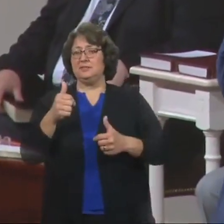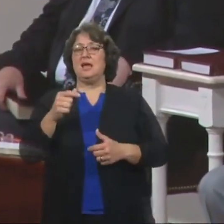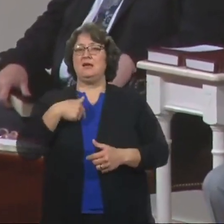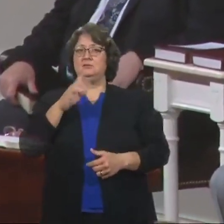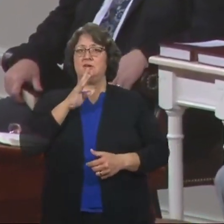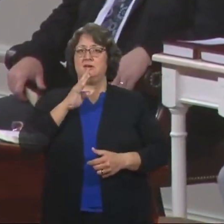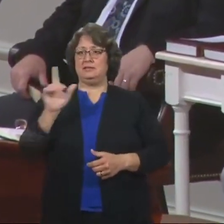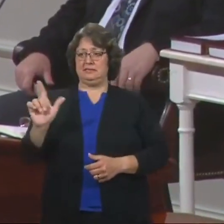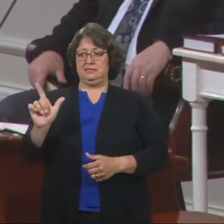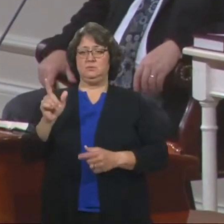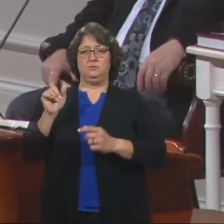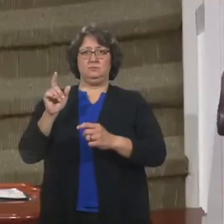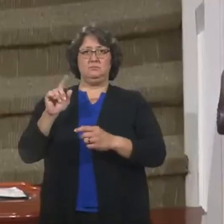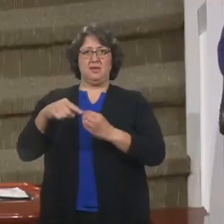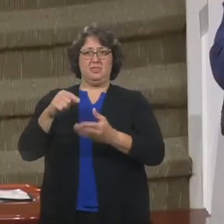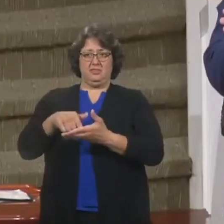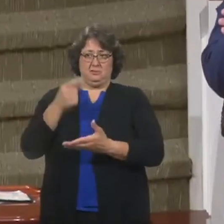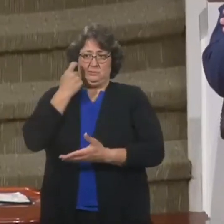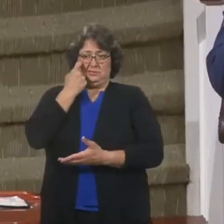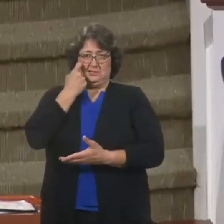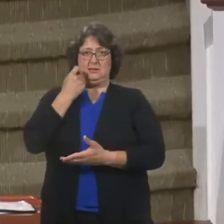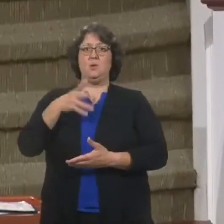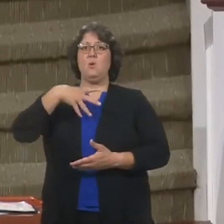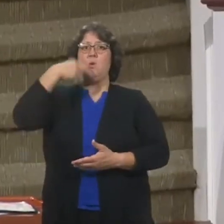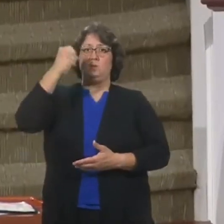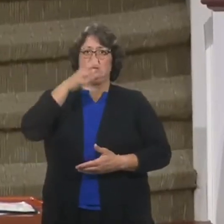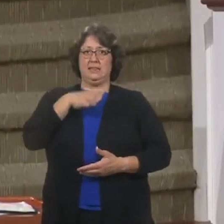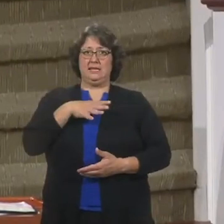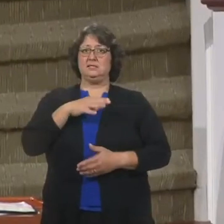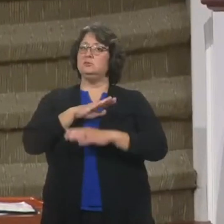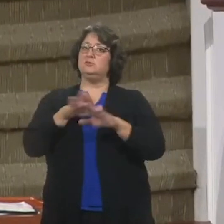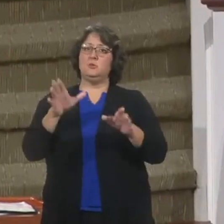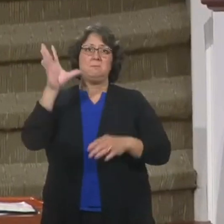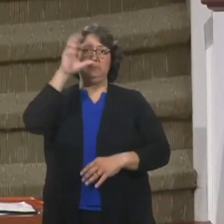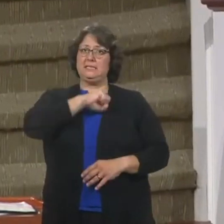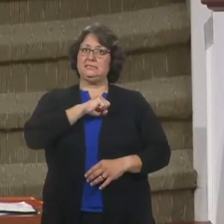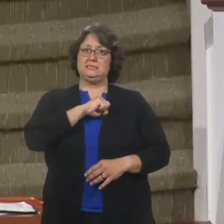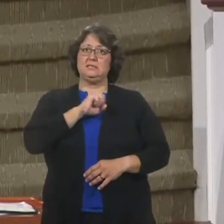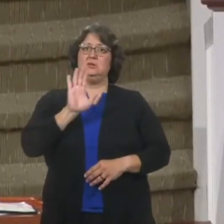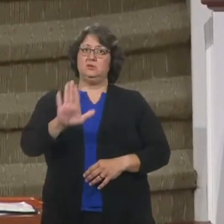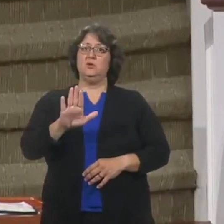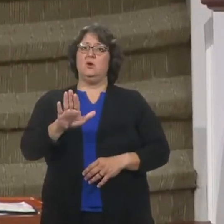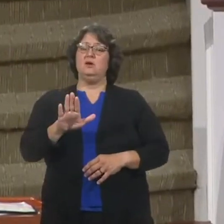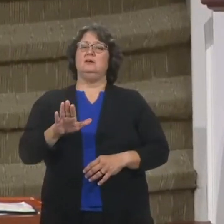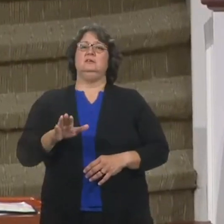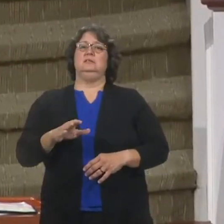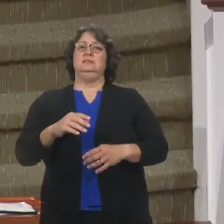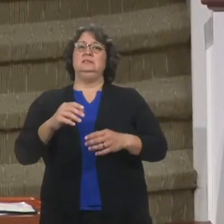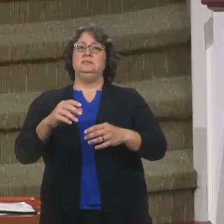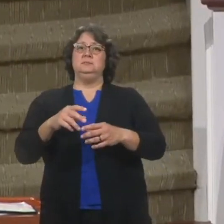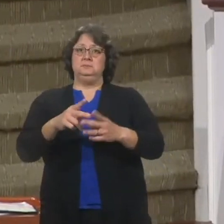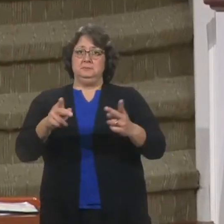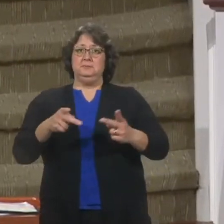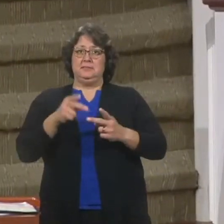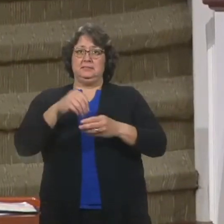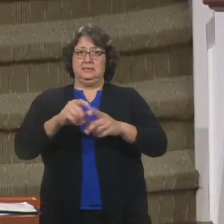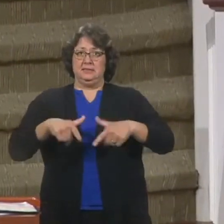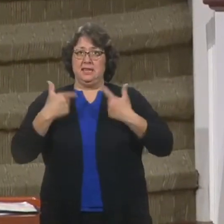this recently. But older ladies, don't miss your stage of life and your